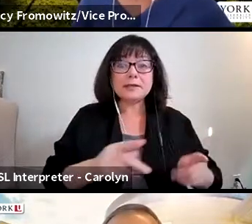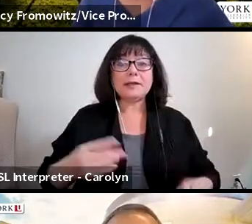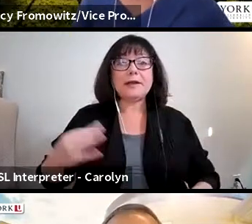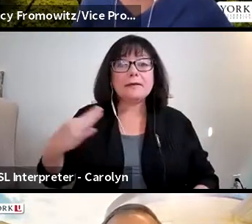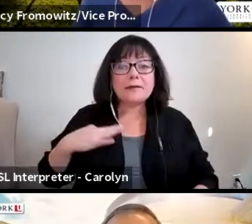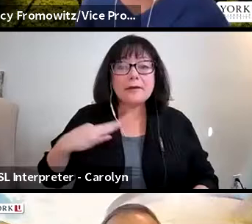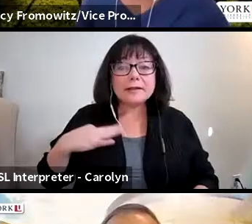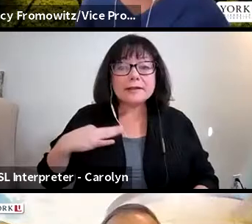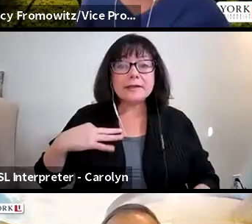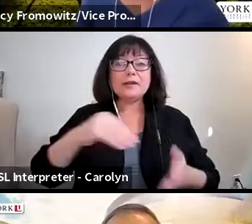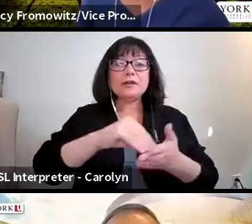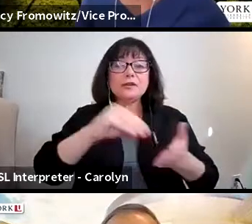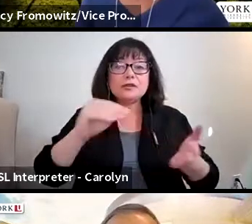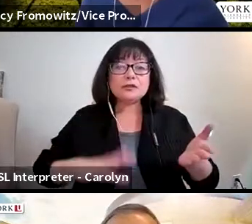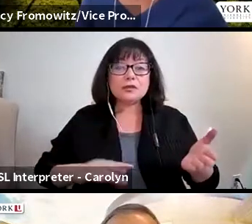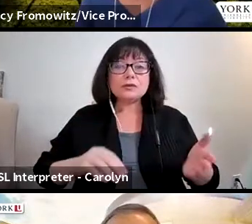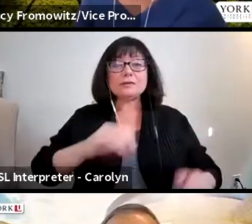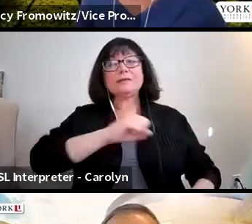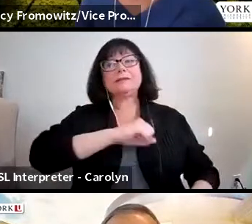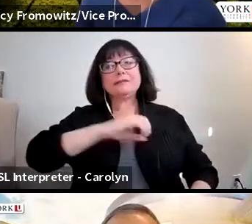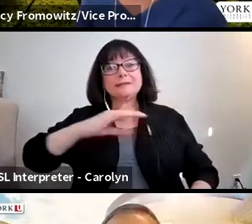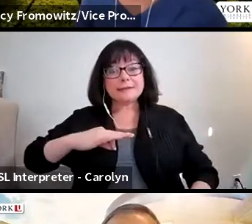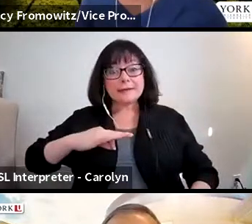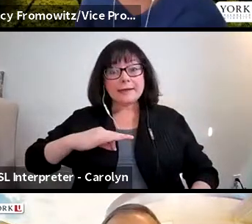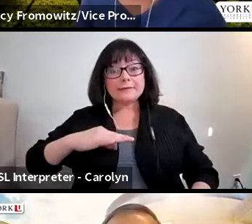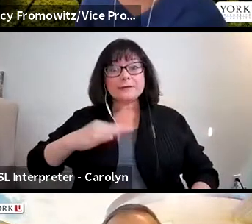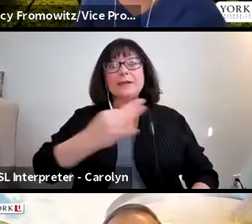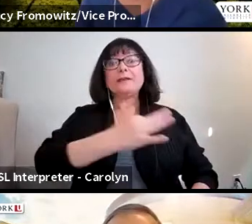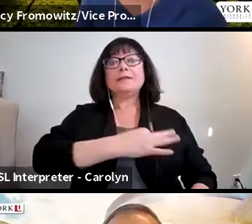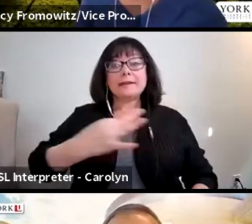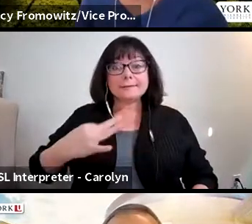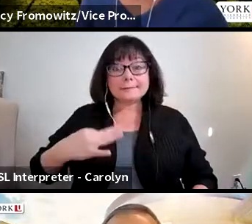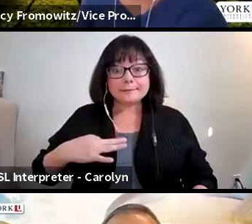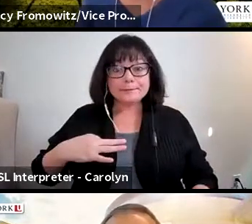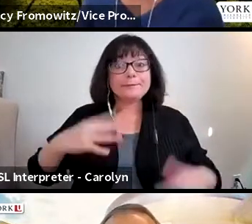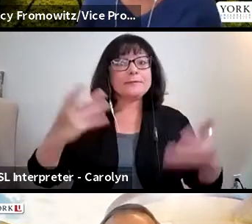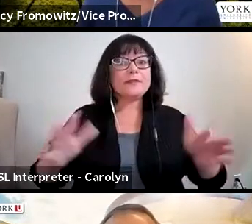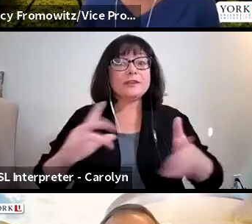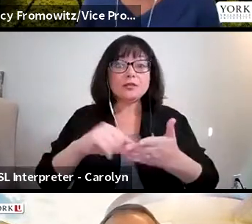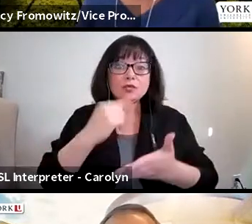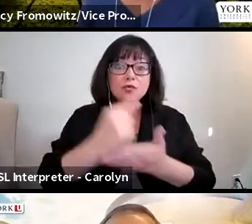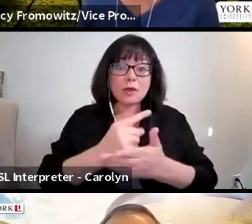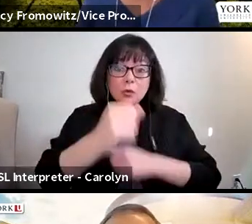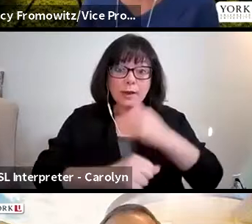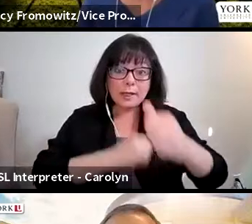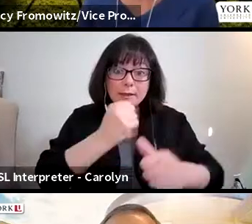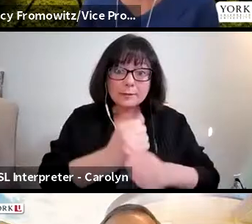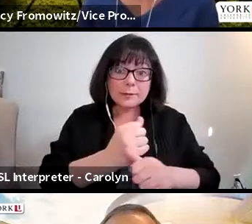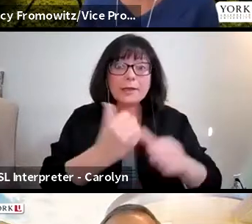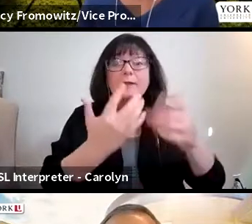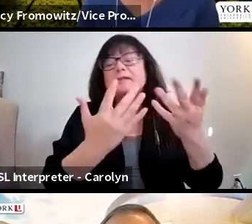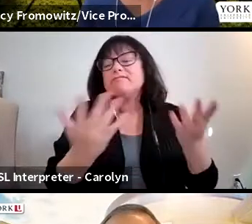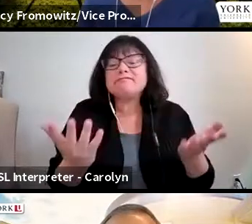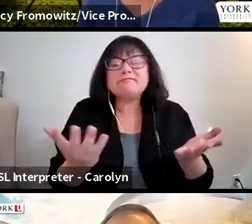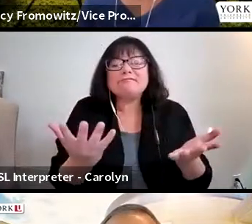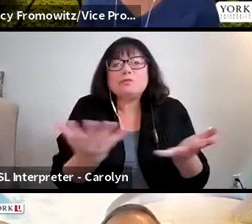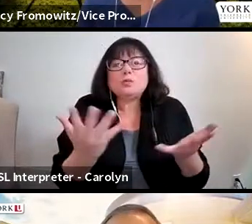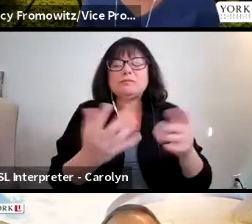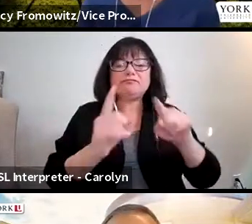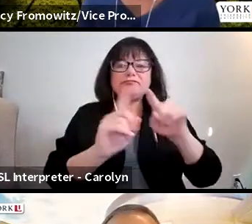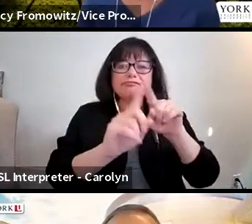alumni, the many members of our community, and how we would like to, facilitate